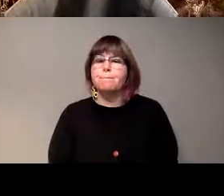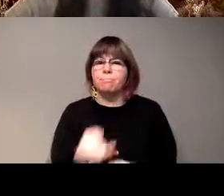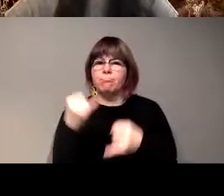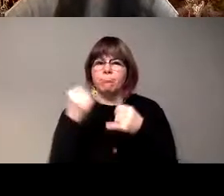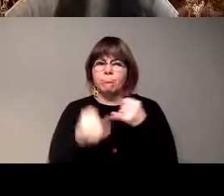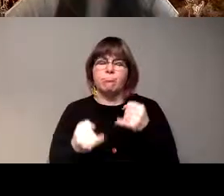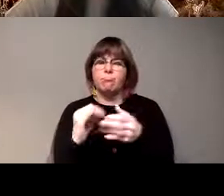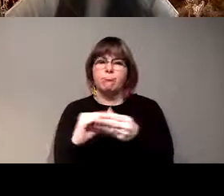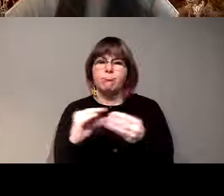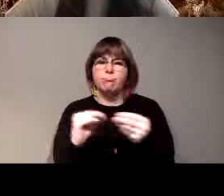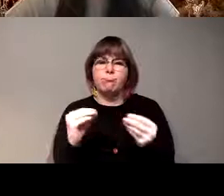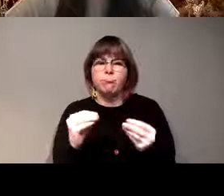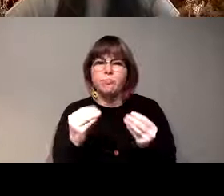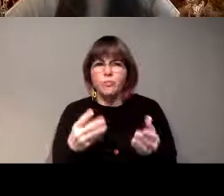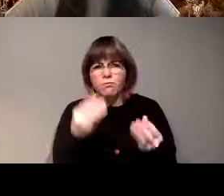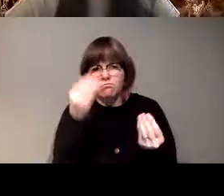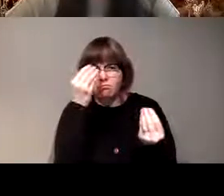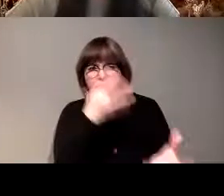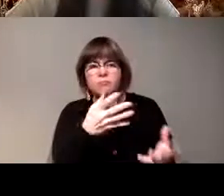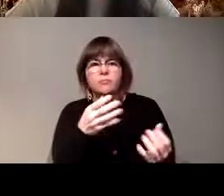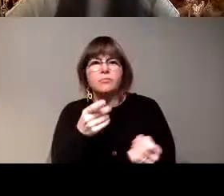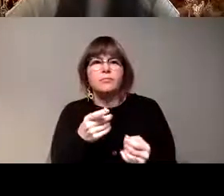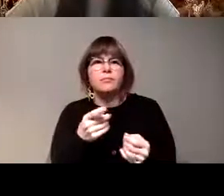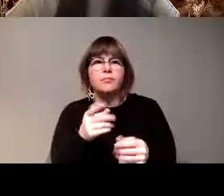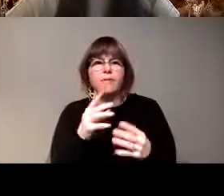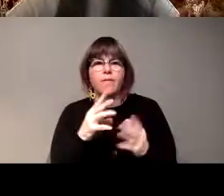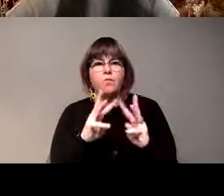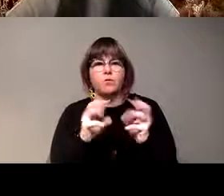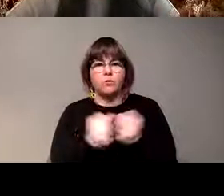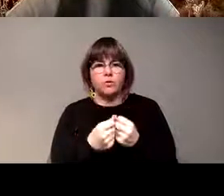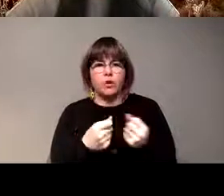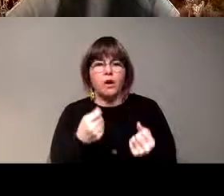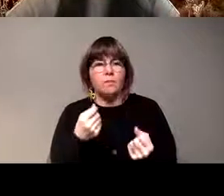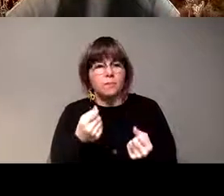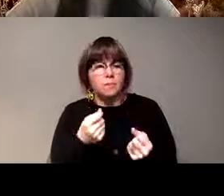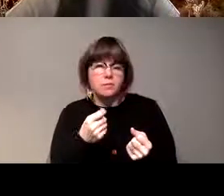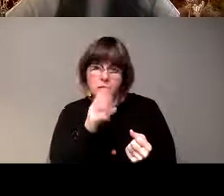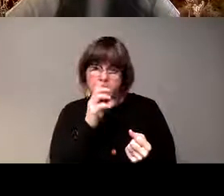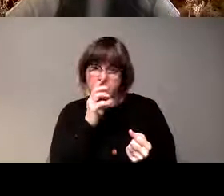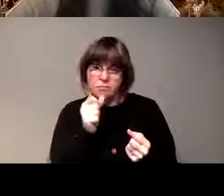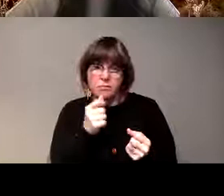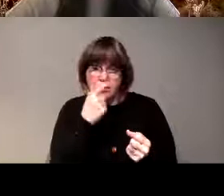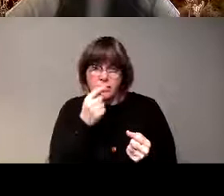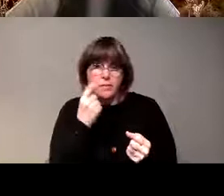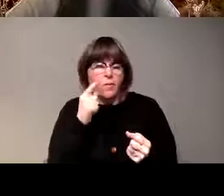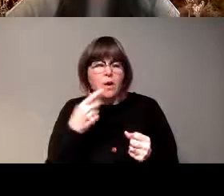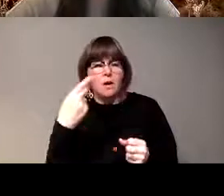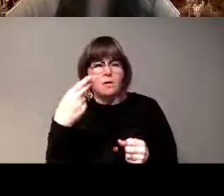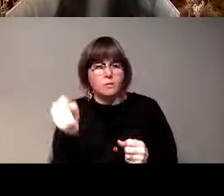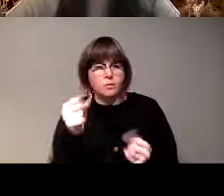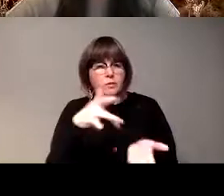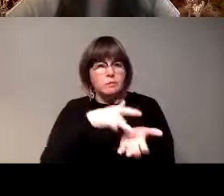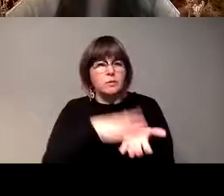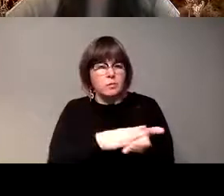I wanted to let you know of a workshop that I think would be of particular interest to high school and middle